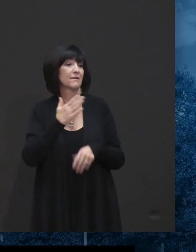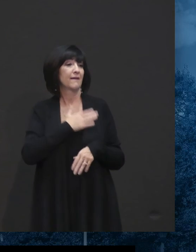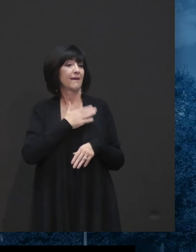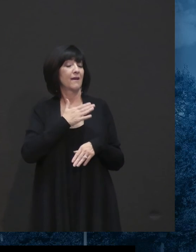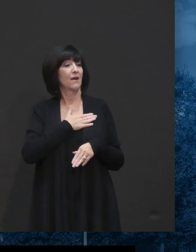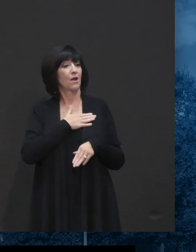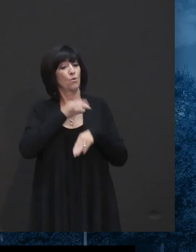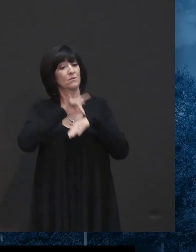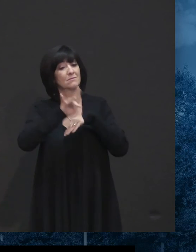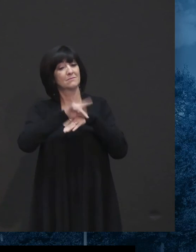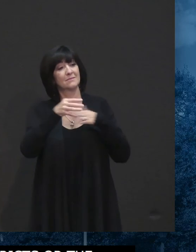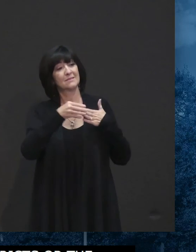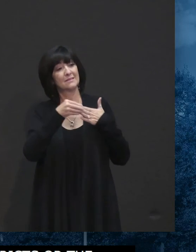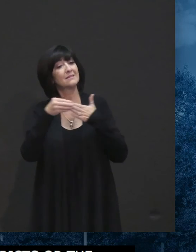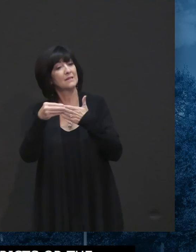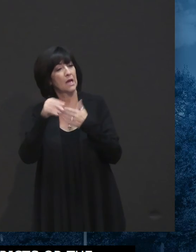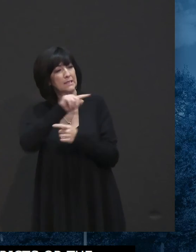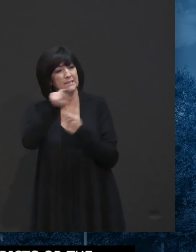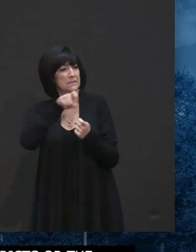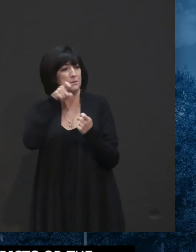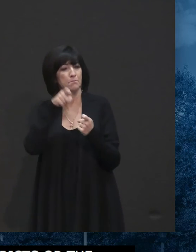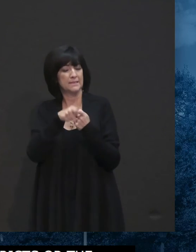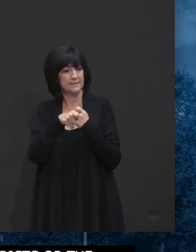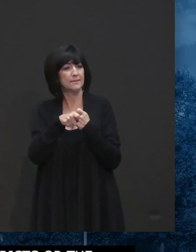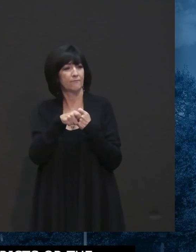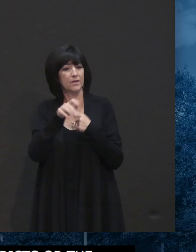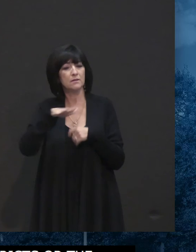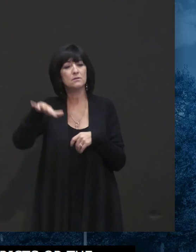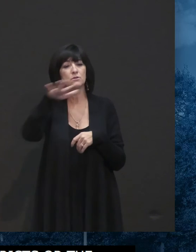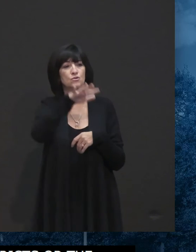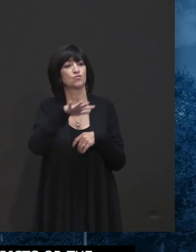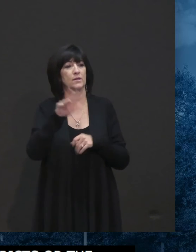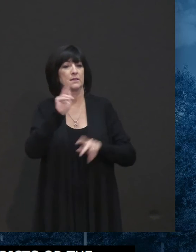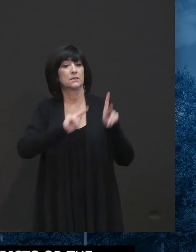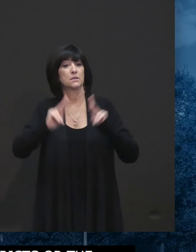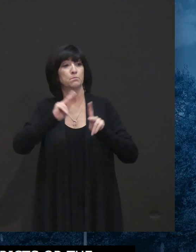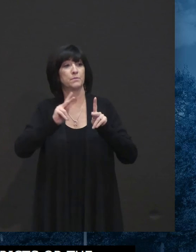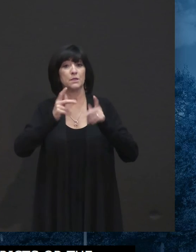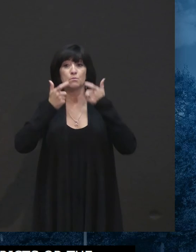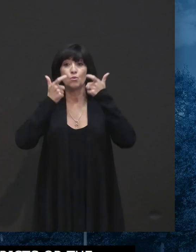guidance around safe spectator, watching of